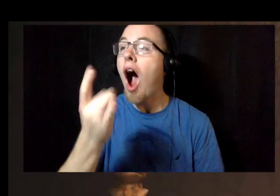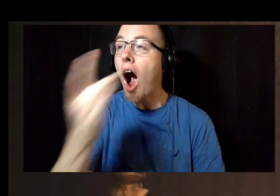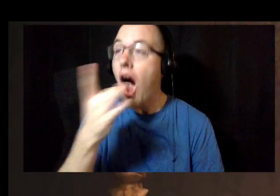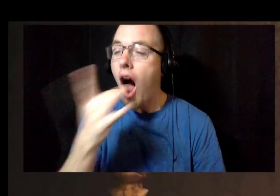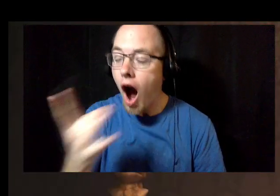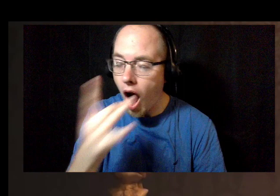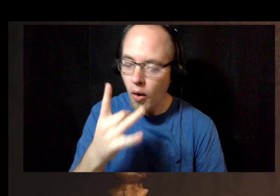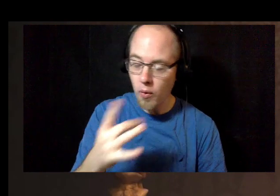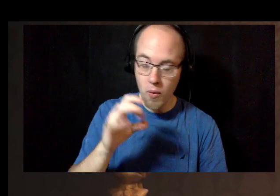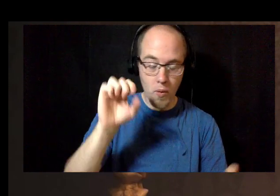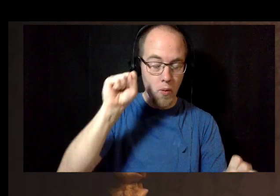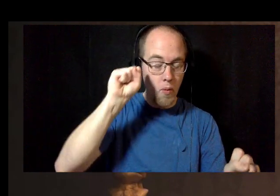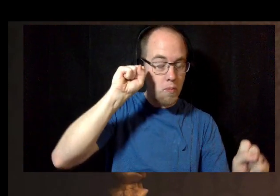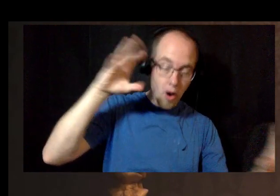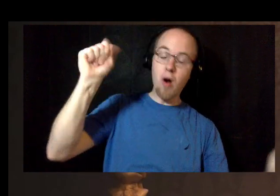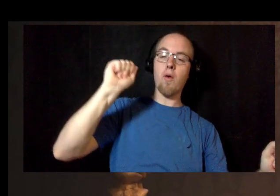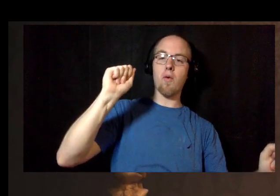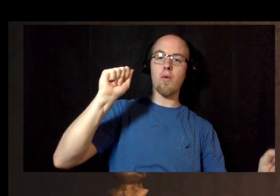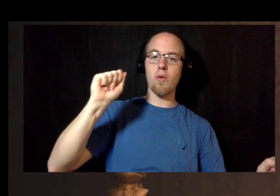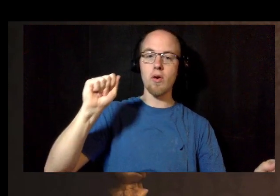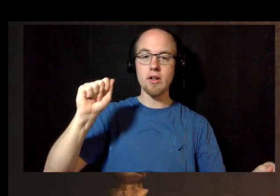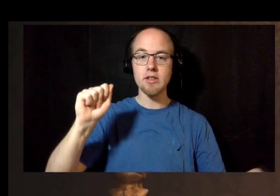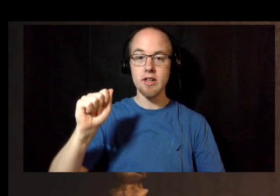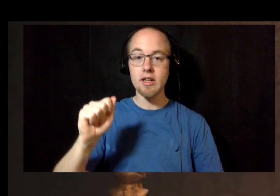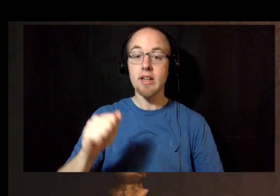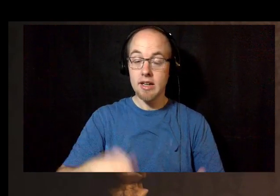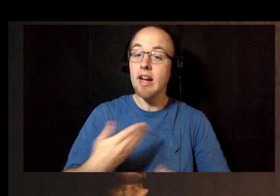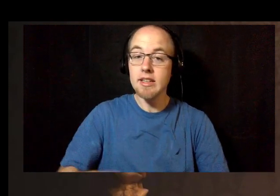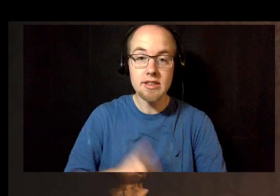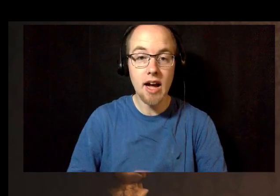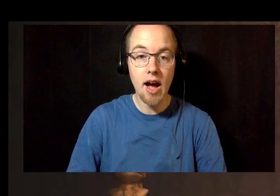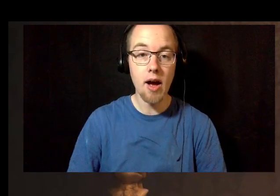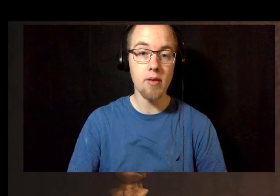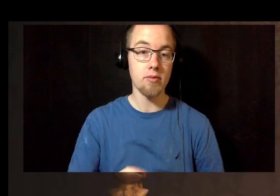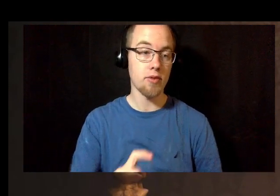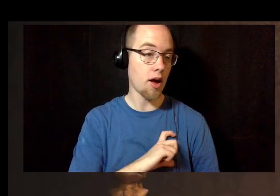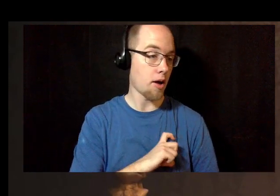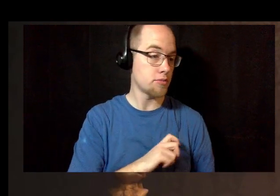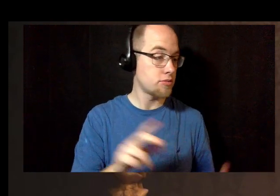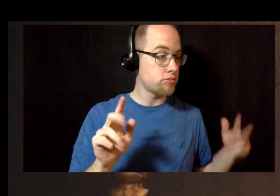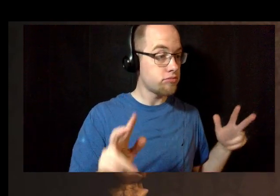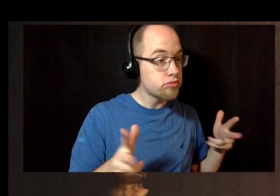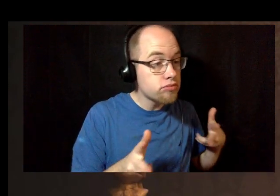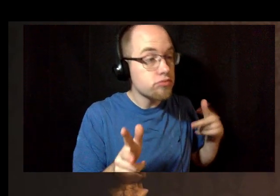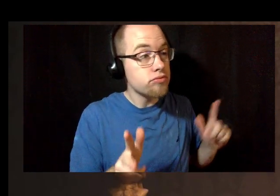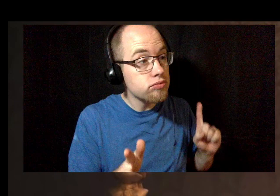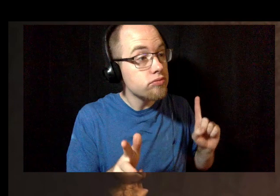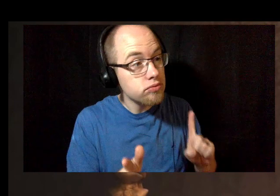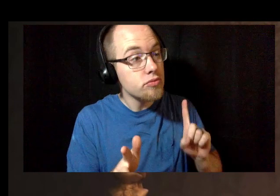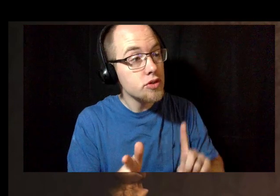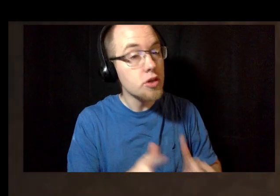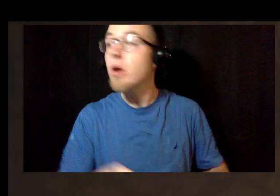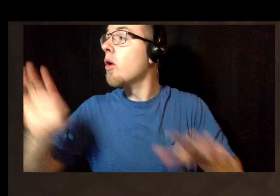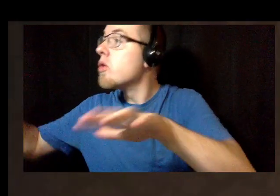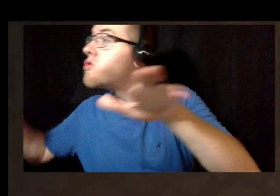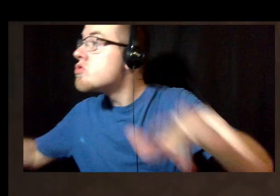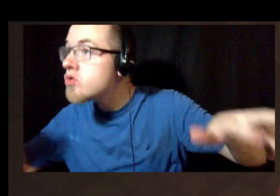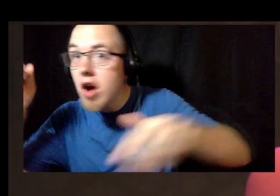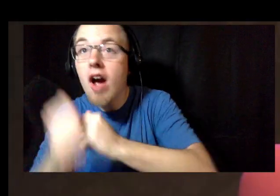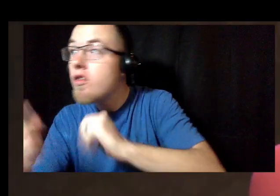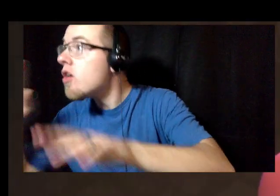sick. Seriously, next time the cop's walking towards the car, just be like, shush everyone, he's